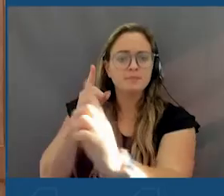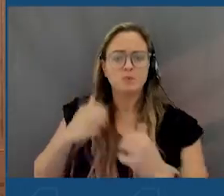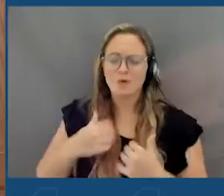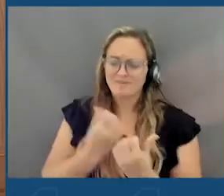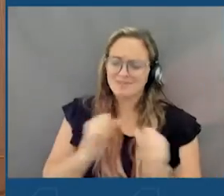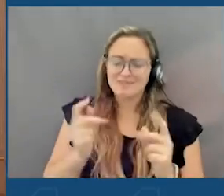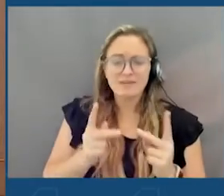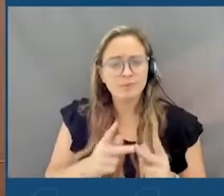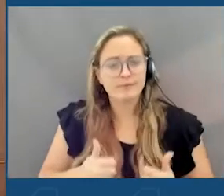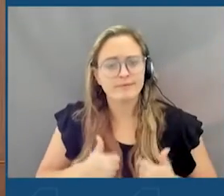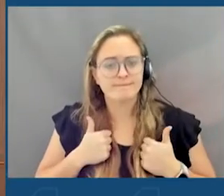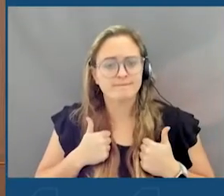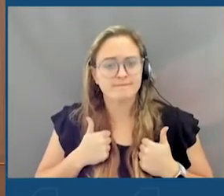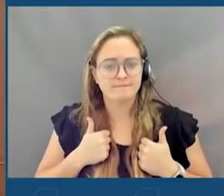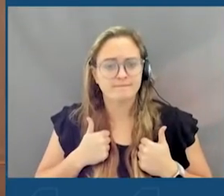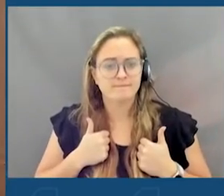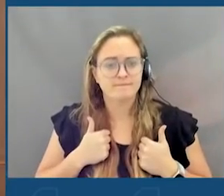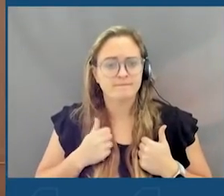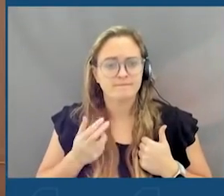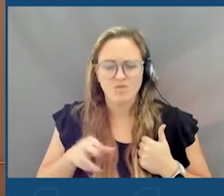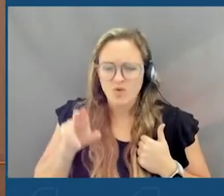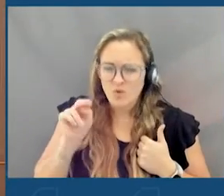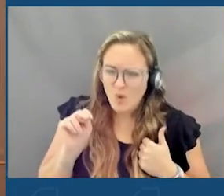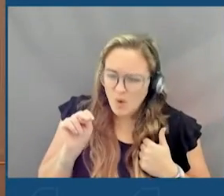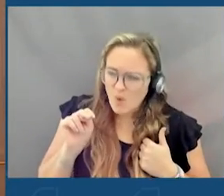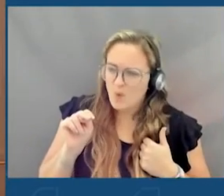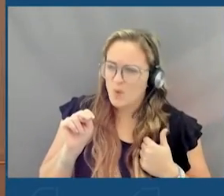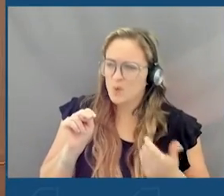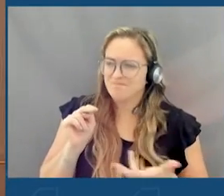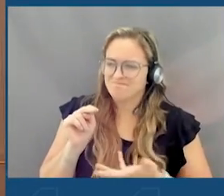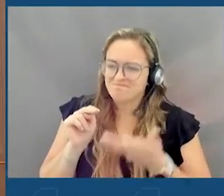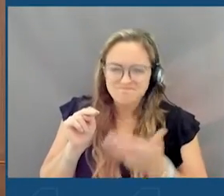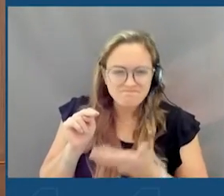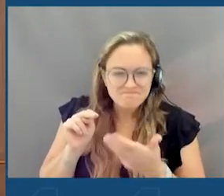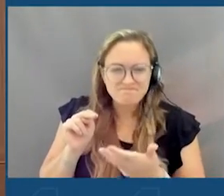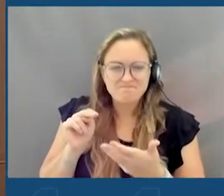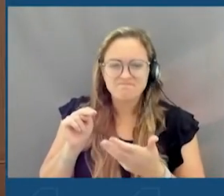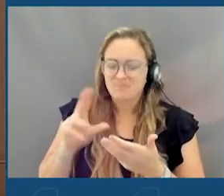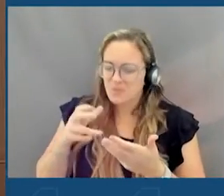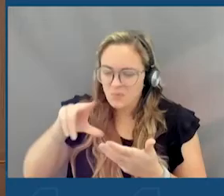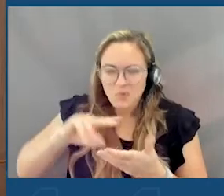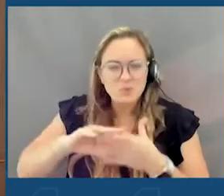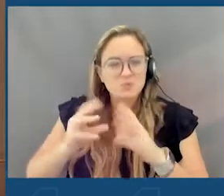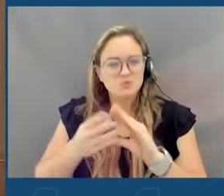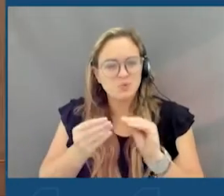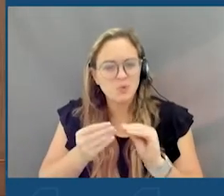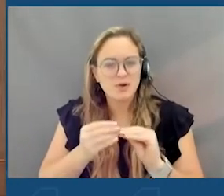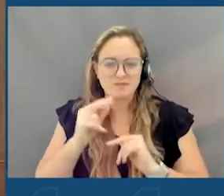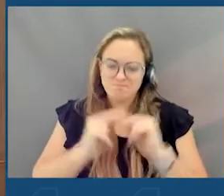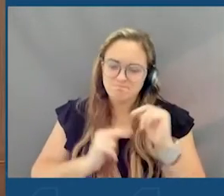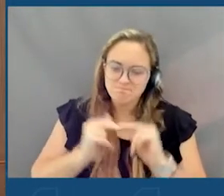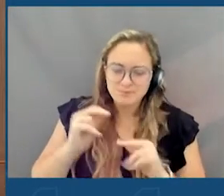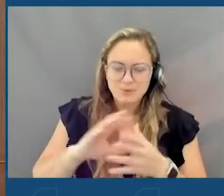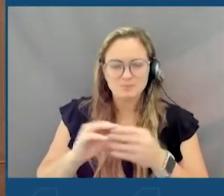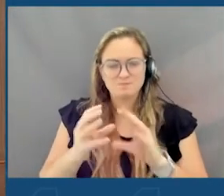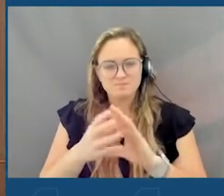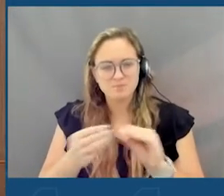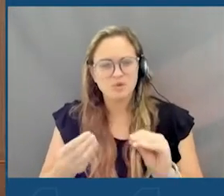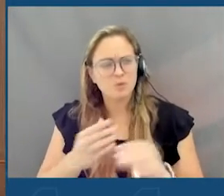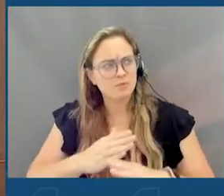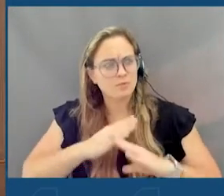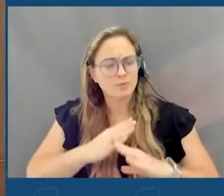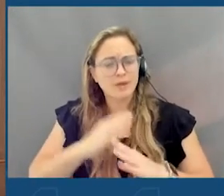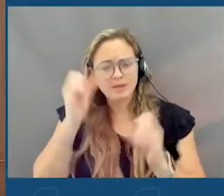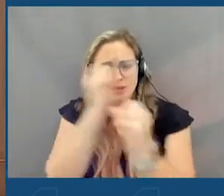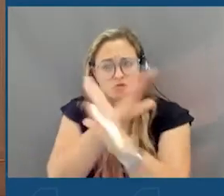over your head, your own part of your own story that you can build on. And we're here to protect that dream for